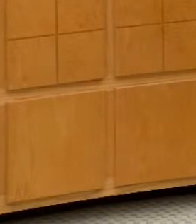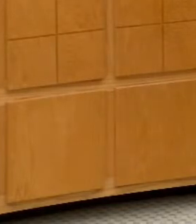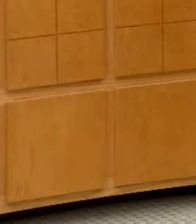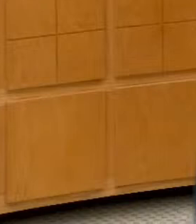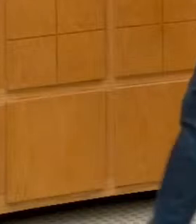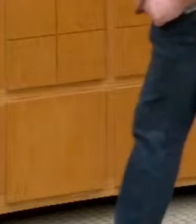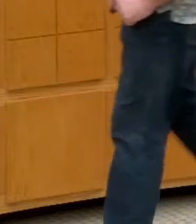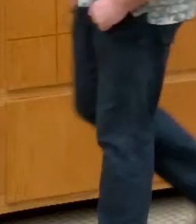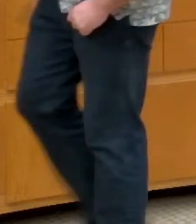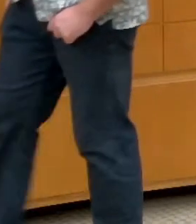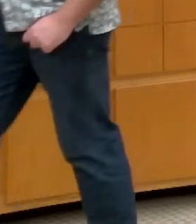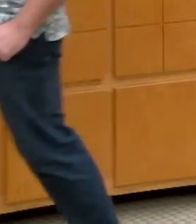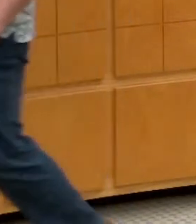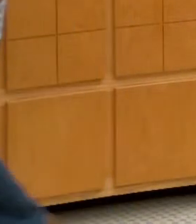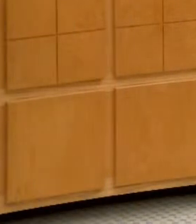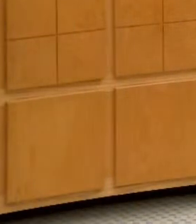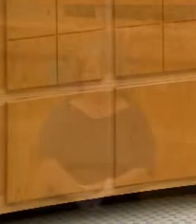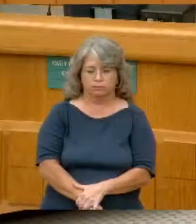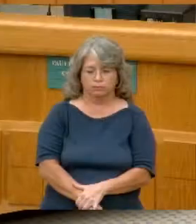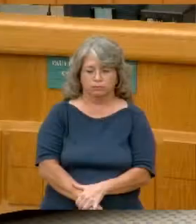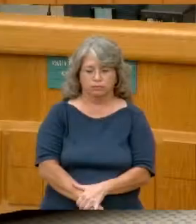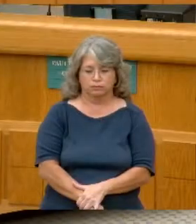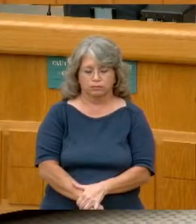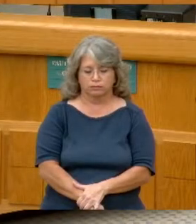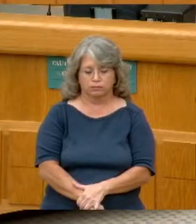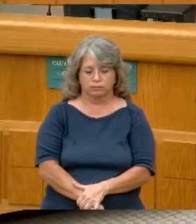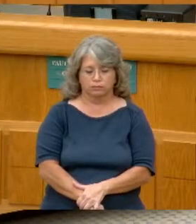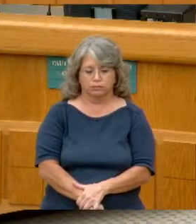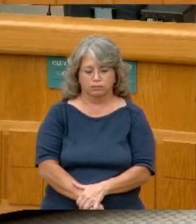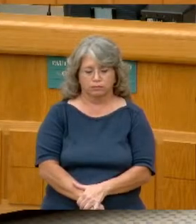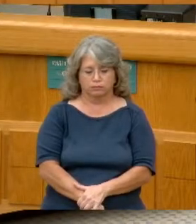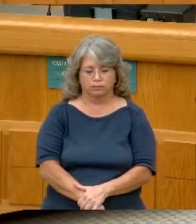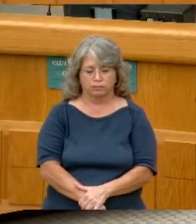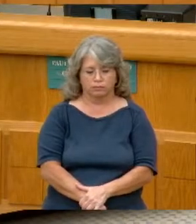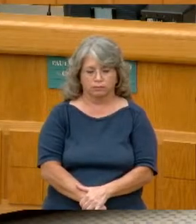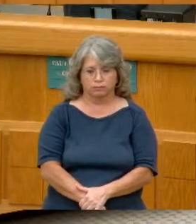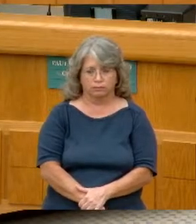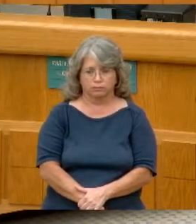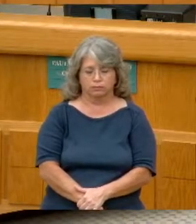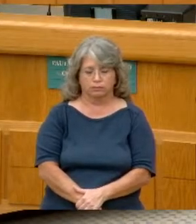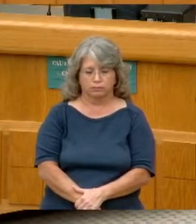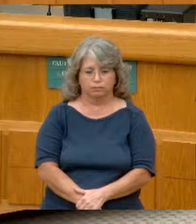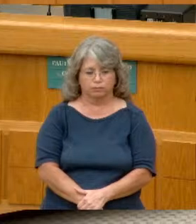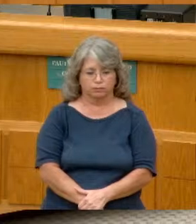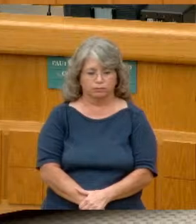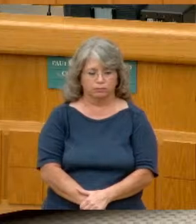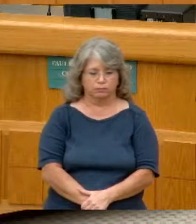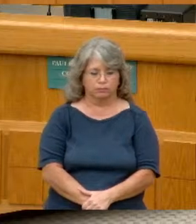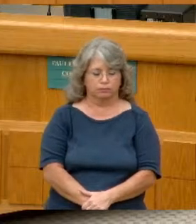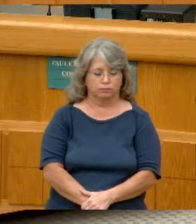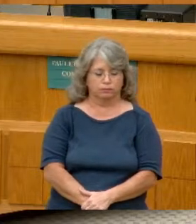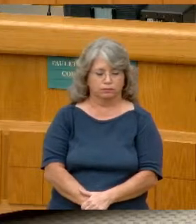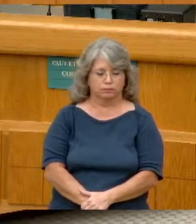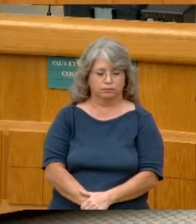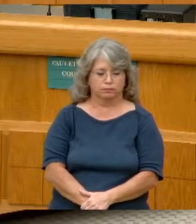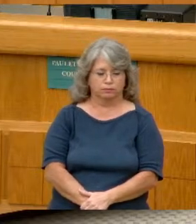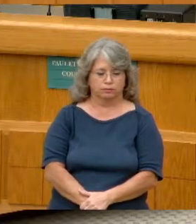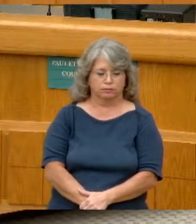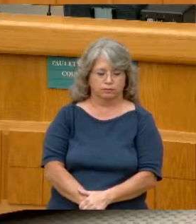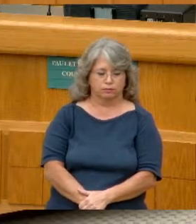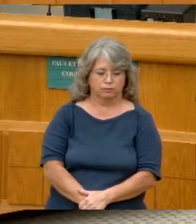12 condados del área de la costa. Se reporta en total al momento 24.546 casos confirmados